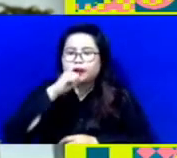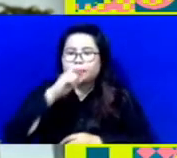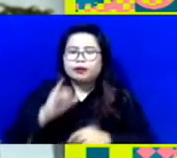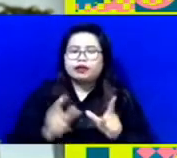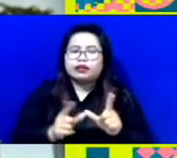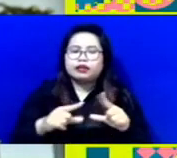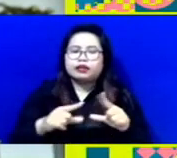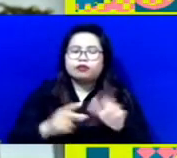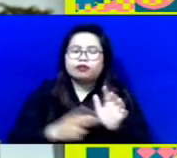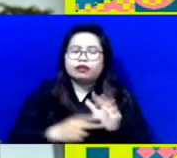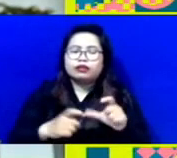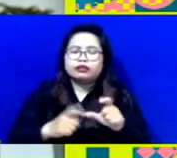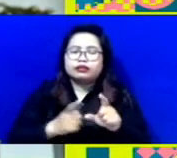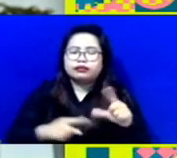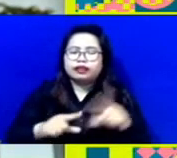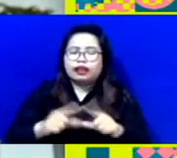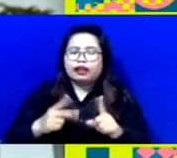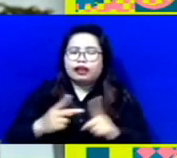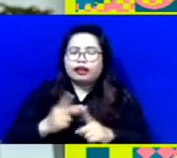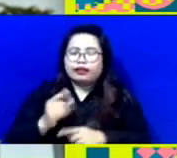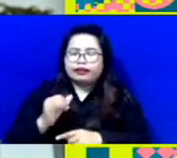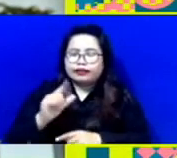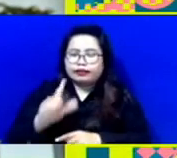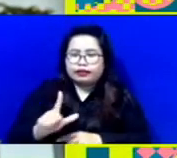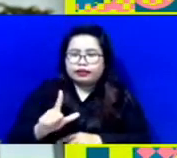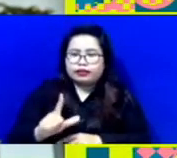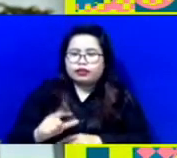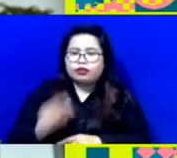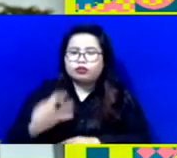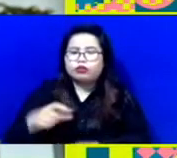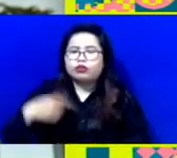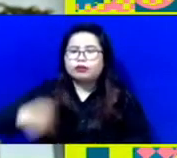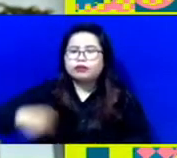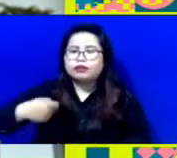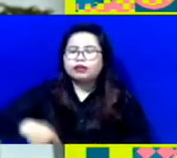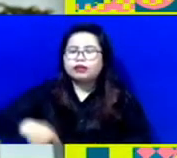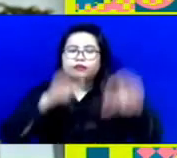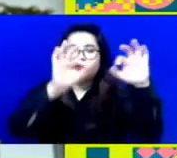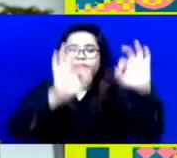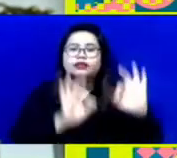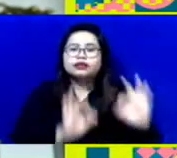of Education and Culture, and also Chair of the Education Working Group